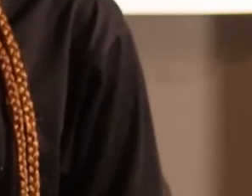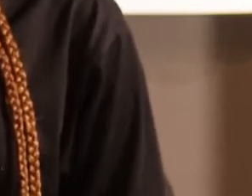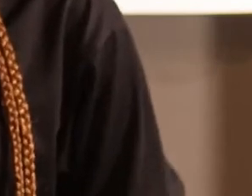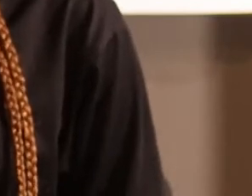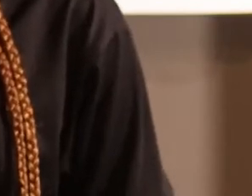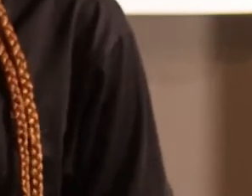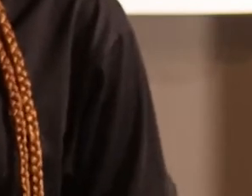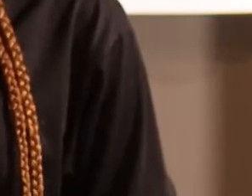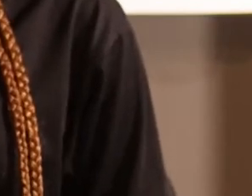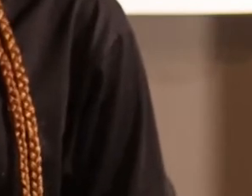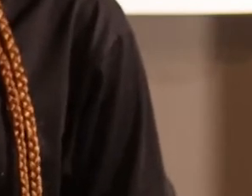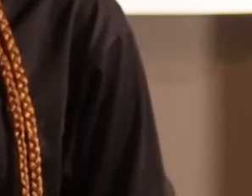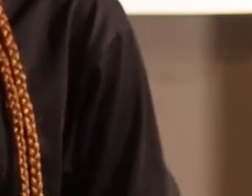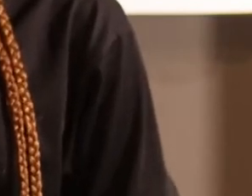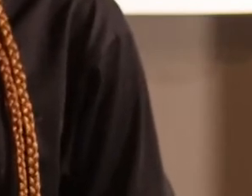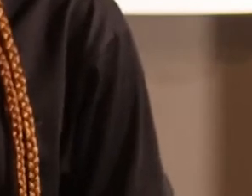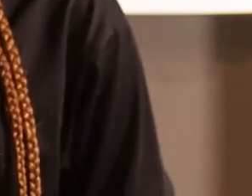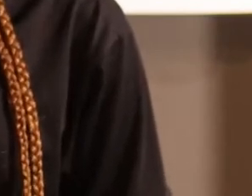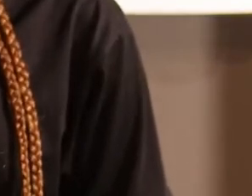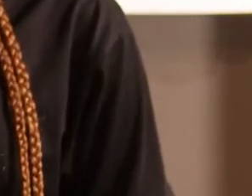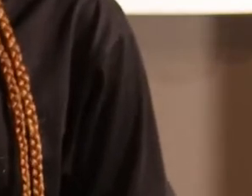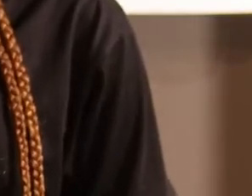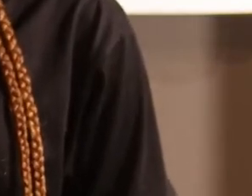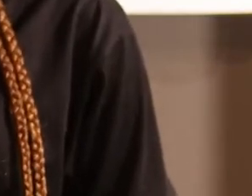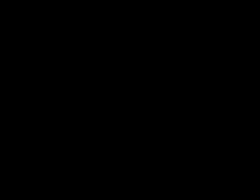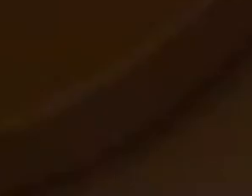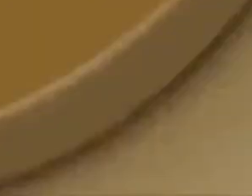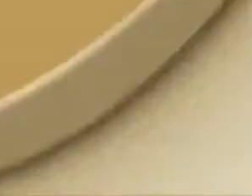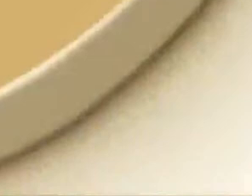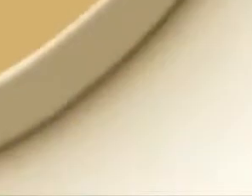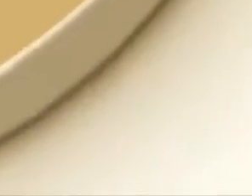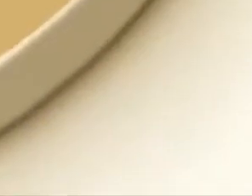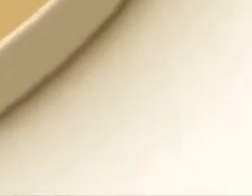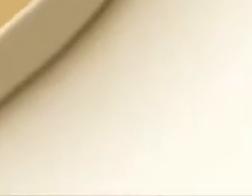And she will also tell us how the child support grant can be improved.